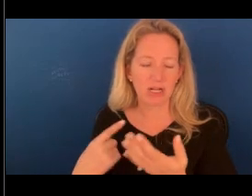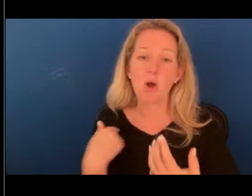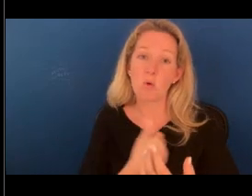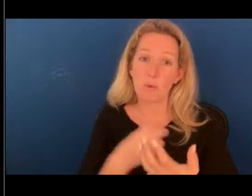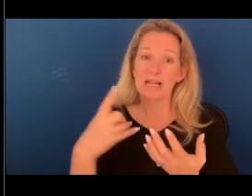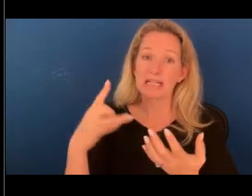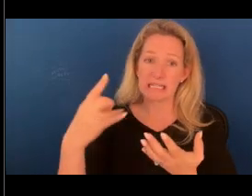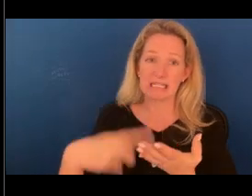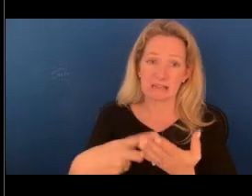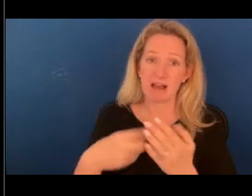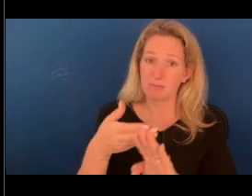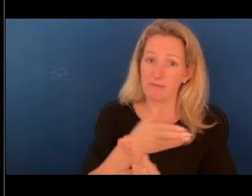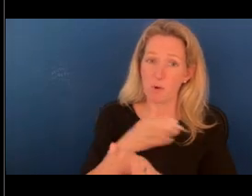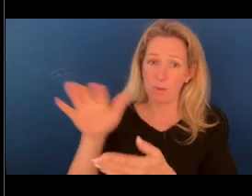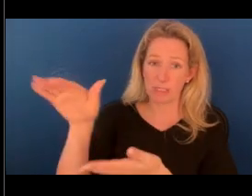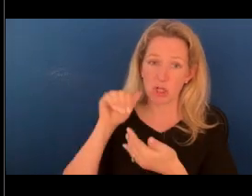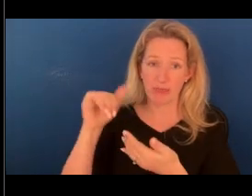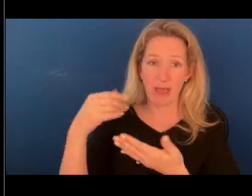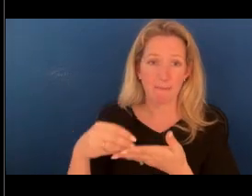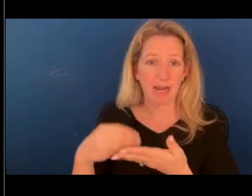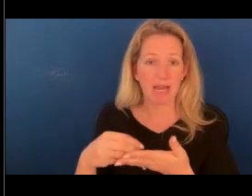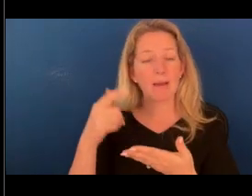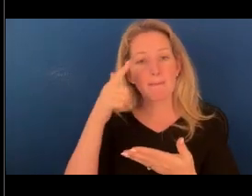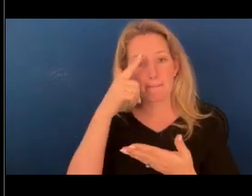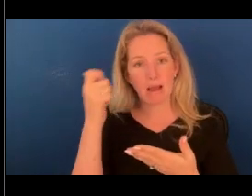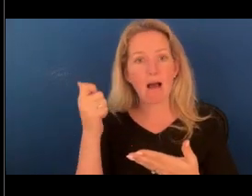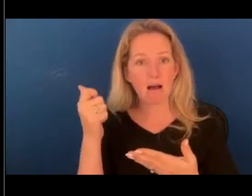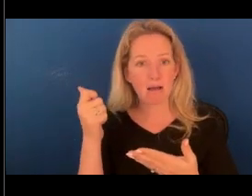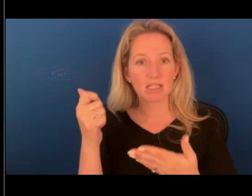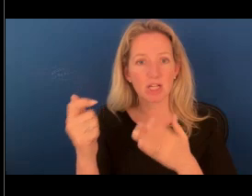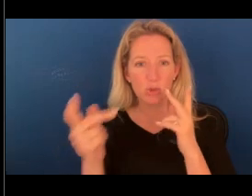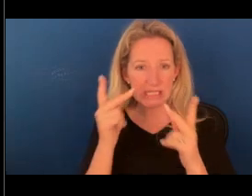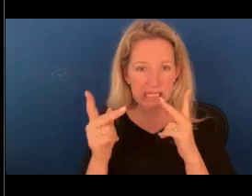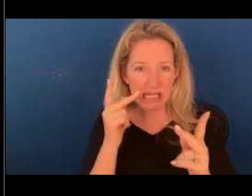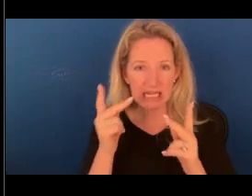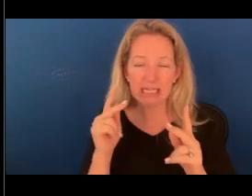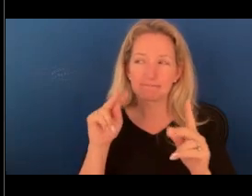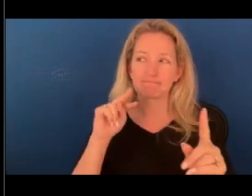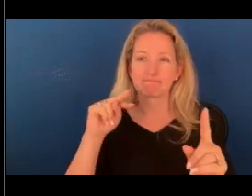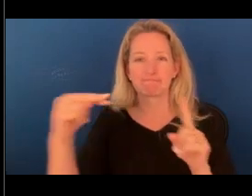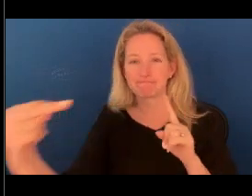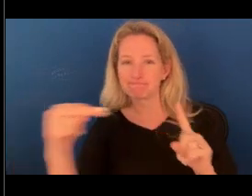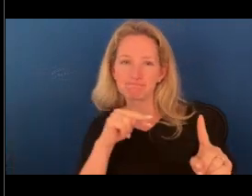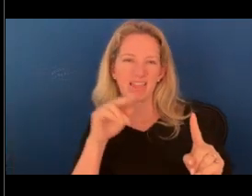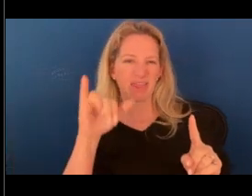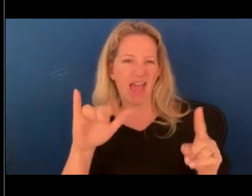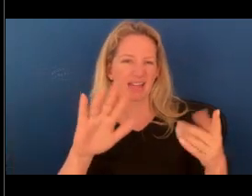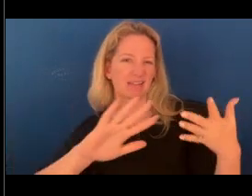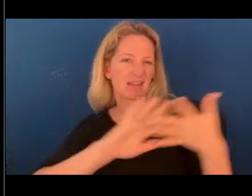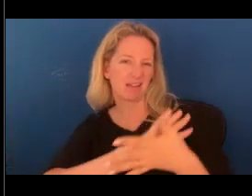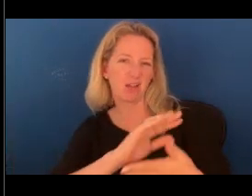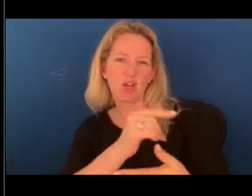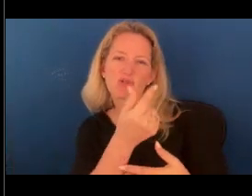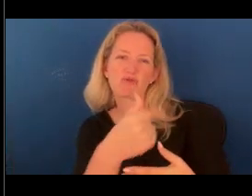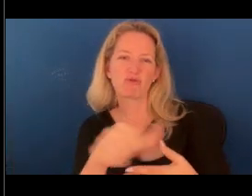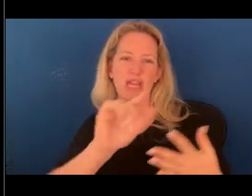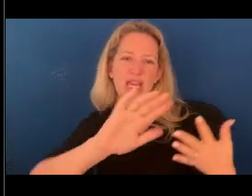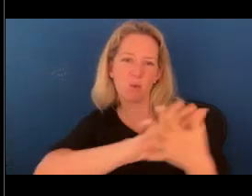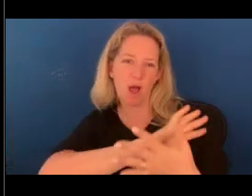it before we took that money, because it could be seen by certain people as greenwashing, but ultimately,